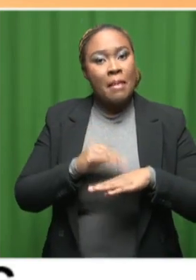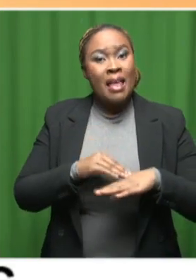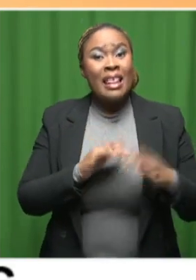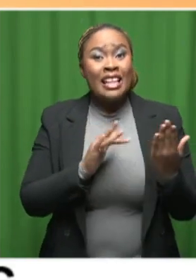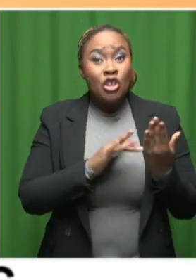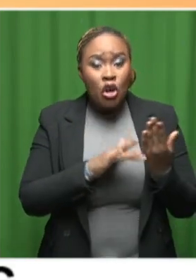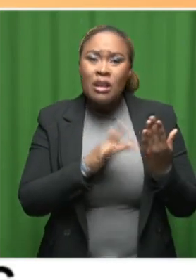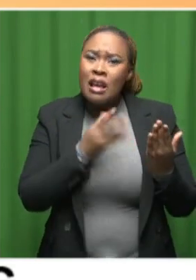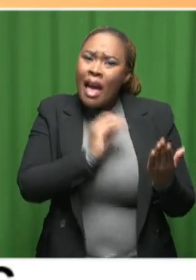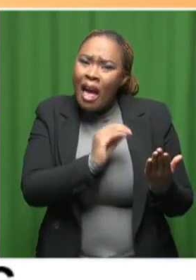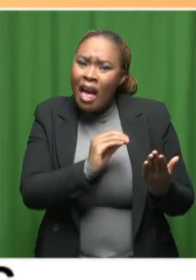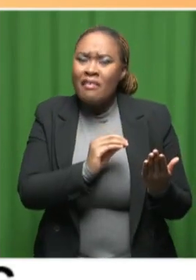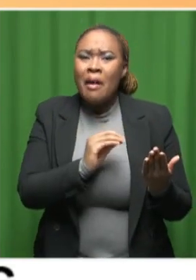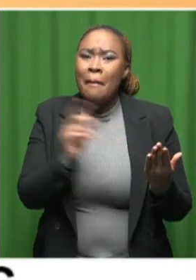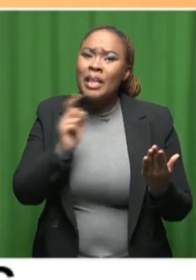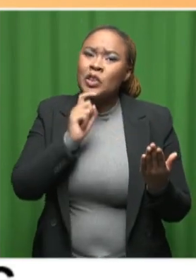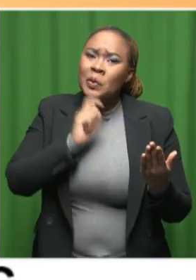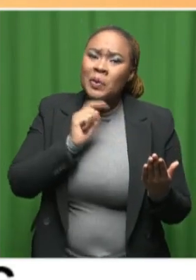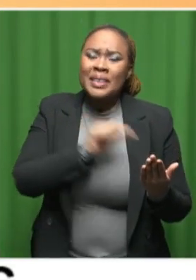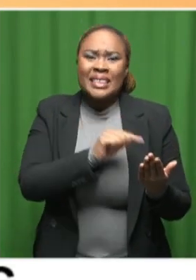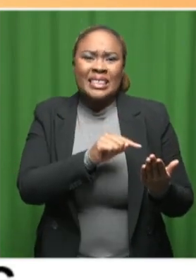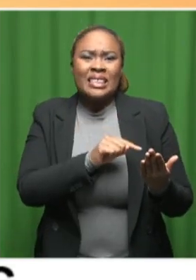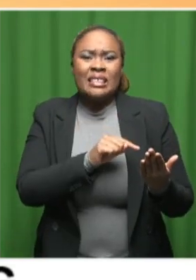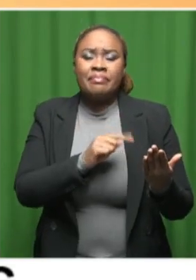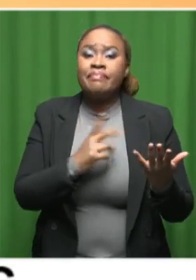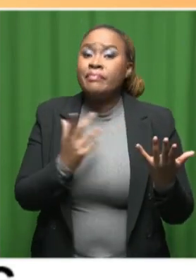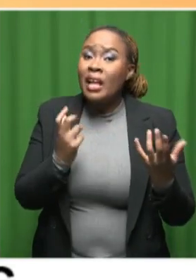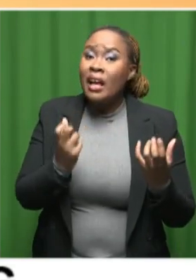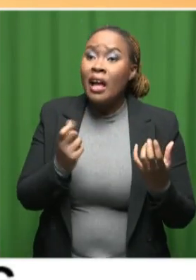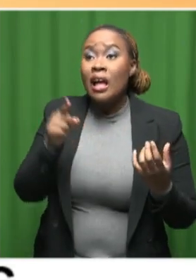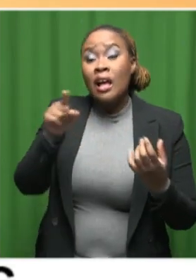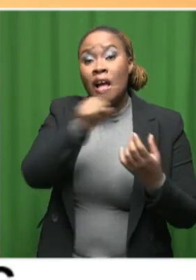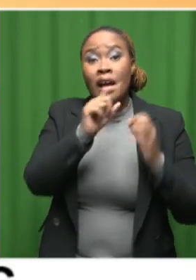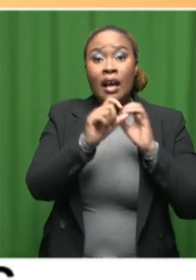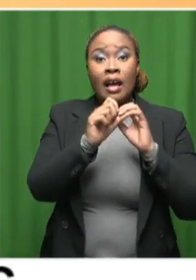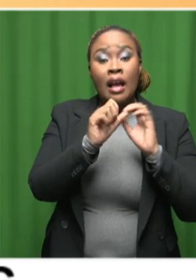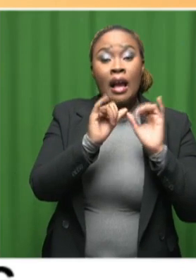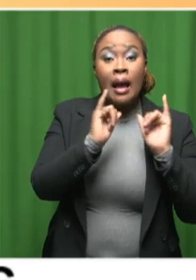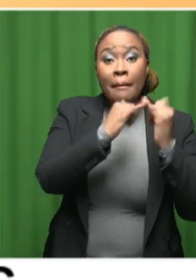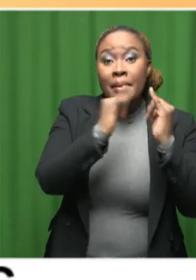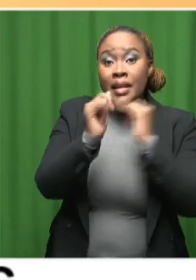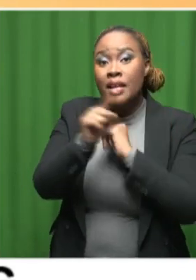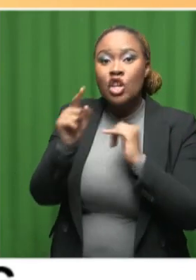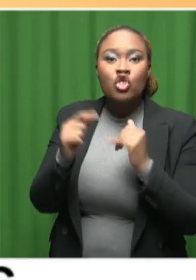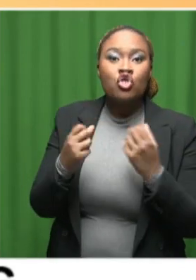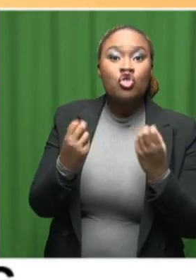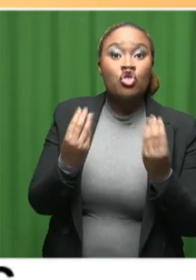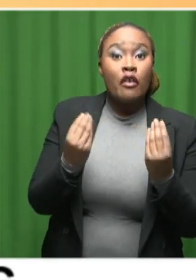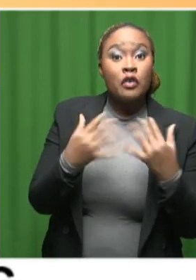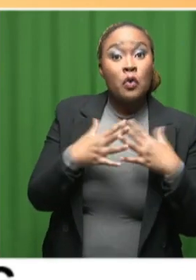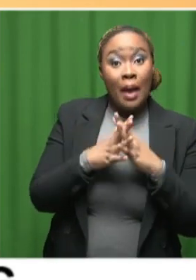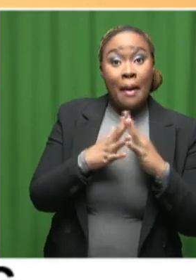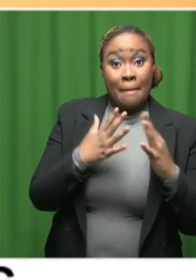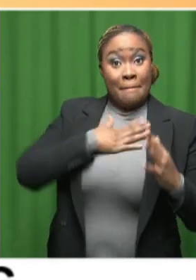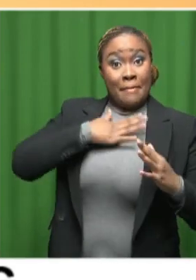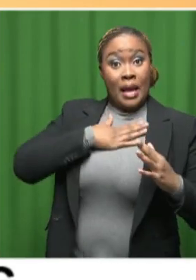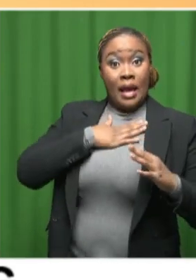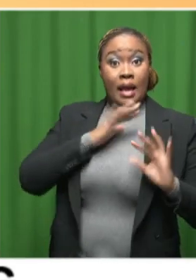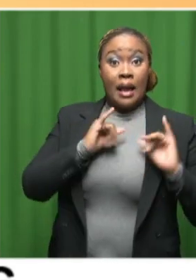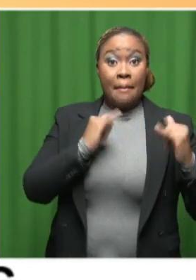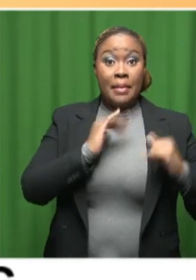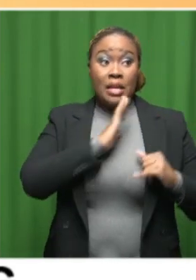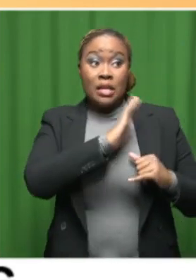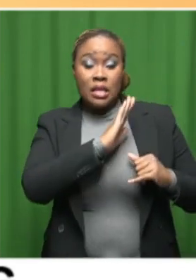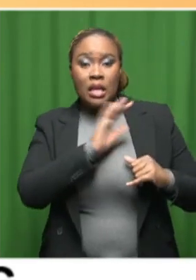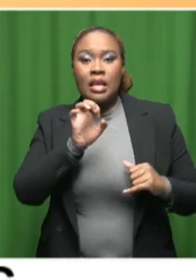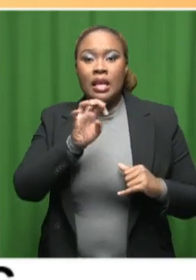been working on. It's several other, software companies, but like the one I represent, EMGuidance, is what we're working on.